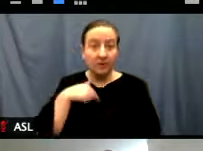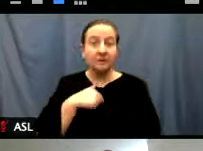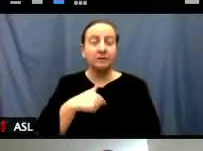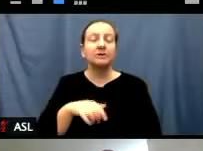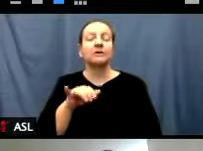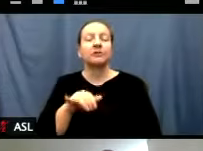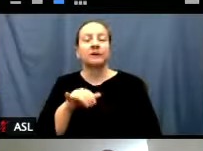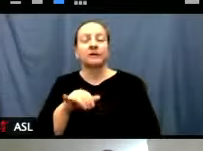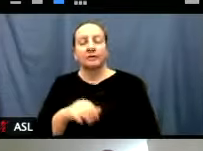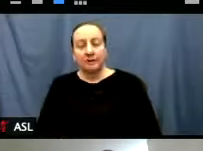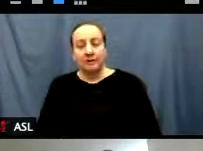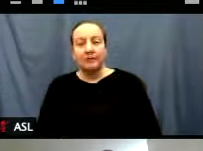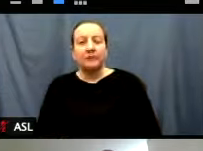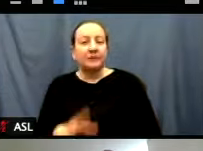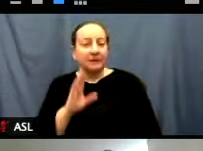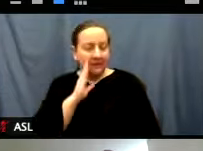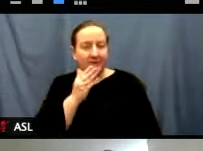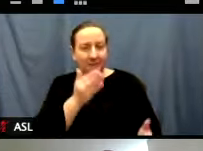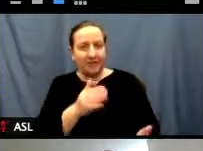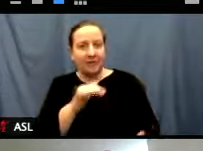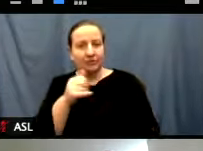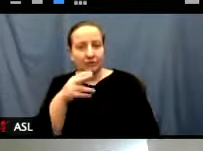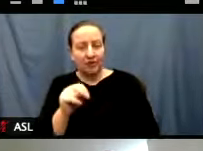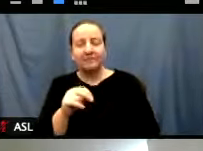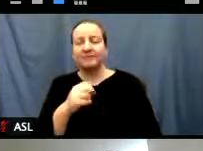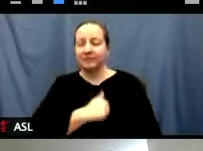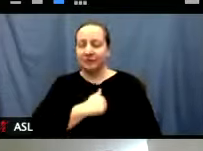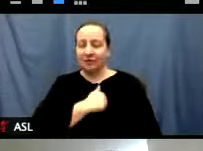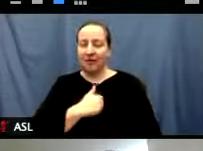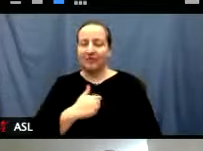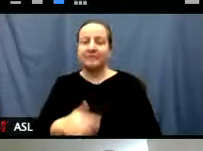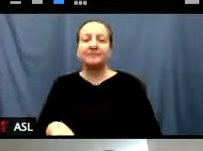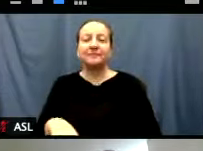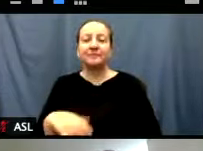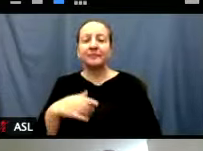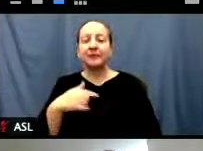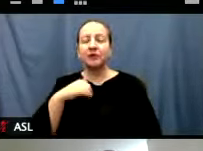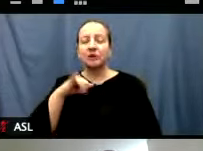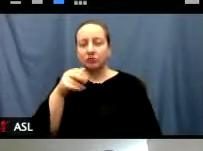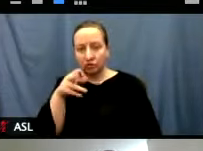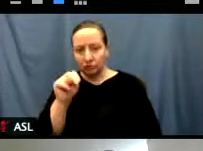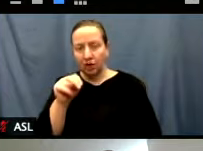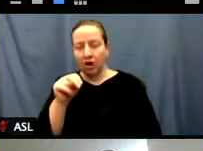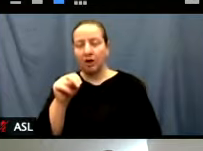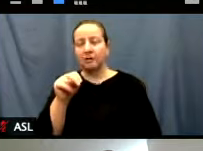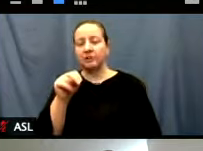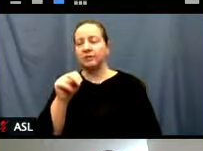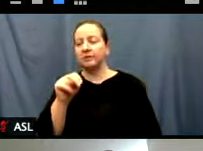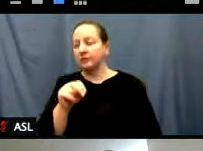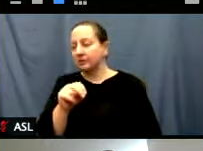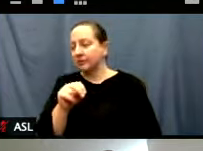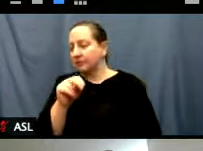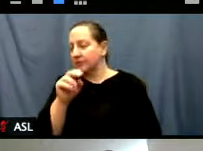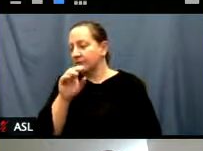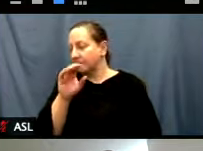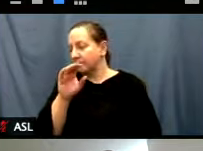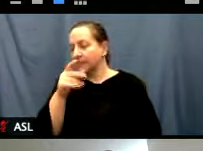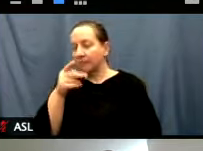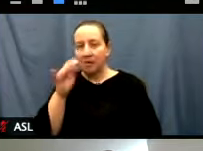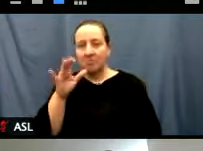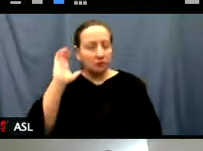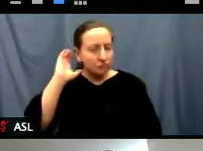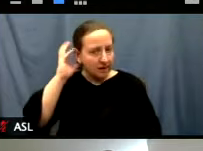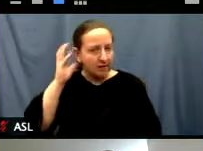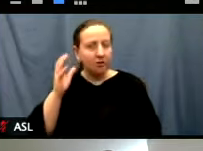Can you hear? Yeah, go for it. Okay, sorry about that. I apologize. Yeah, John Daly, Colorado Public Radio. Question about holiday